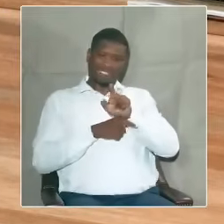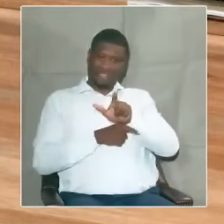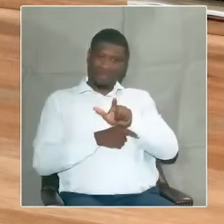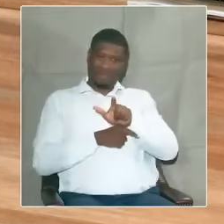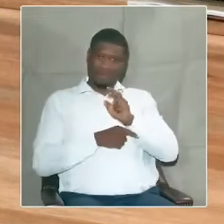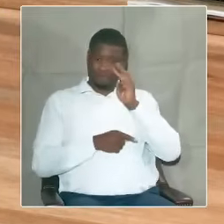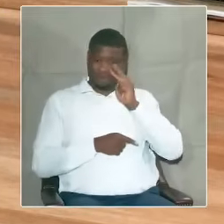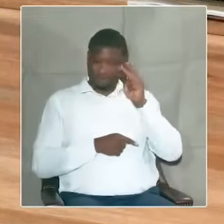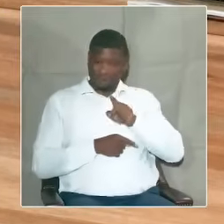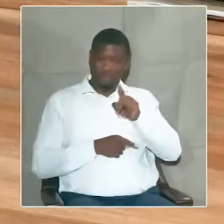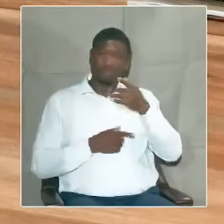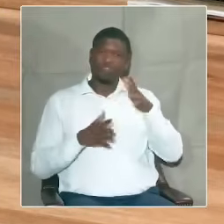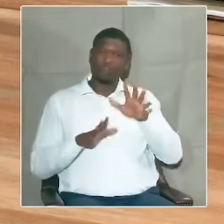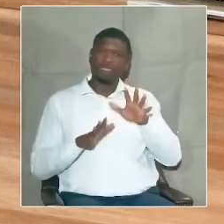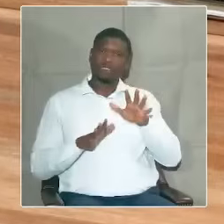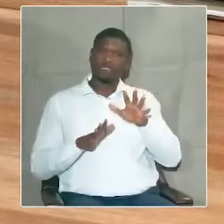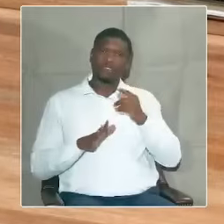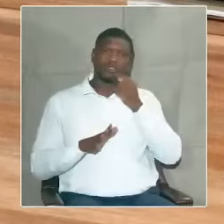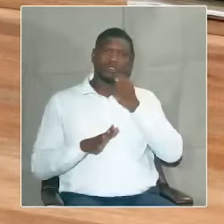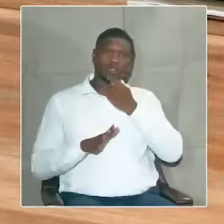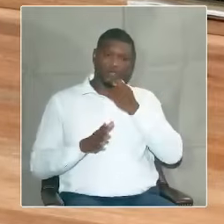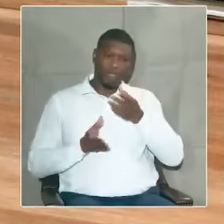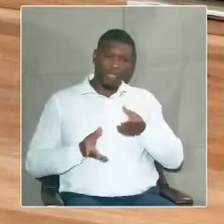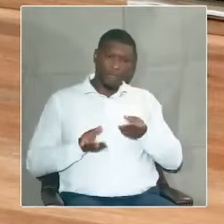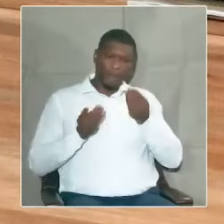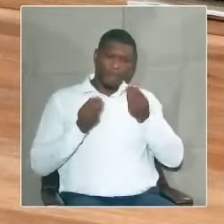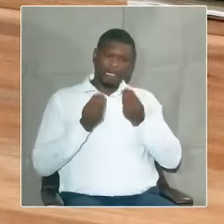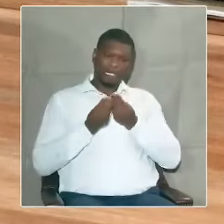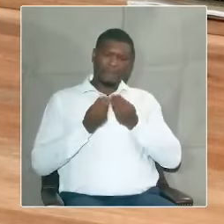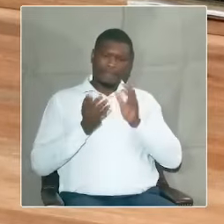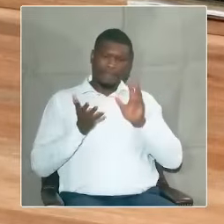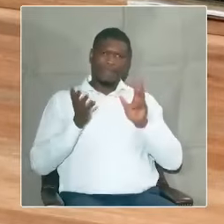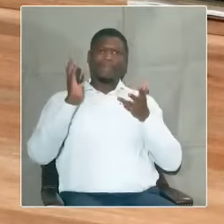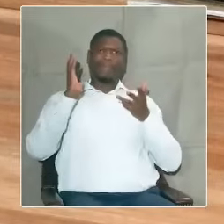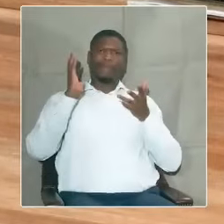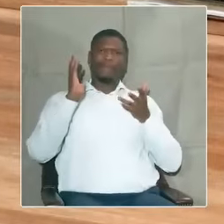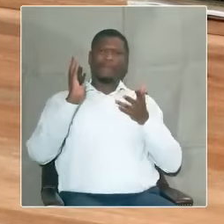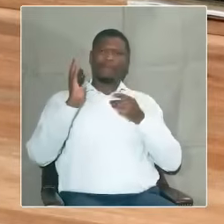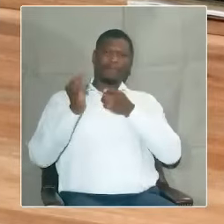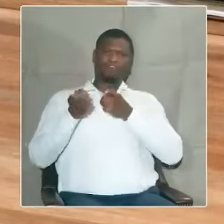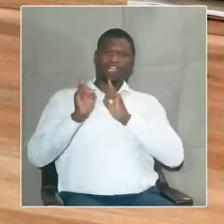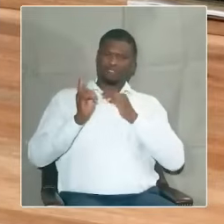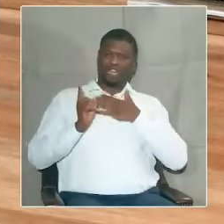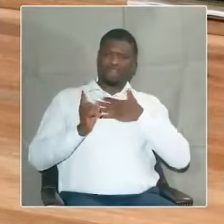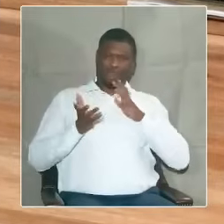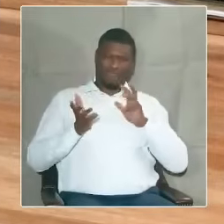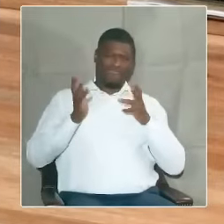You say you found something peculiar with that instruction letter.